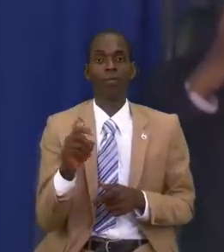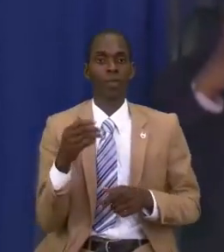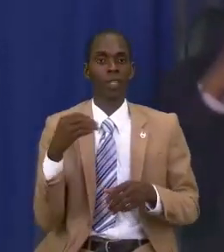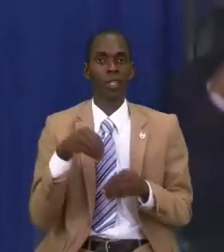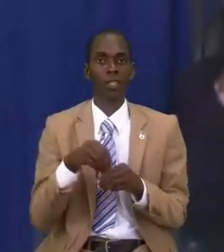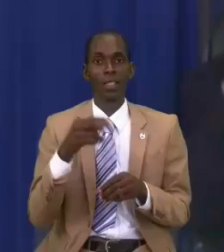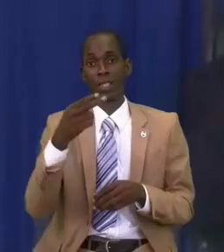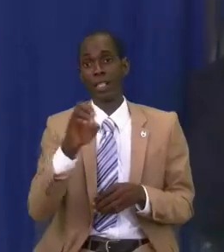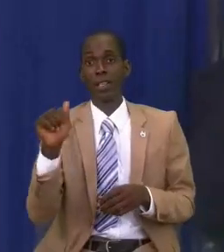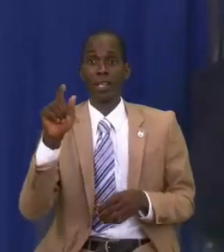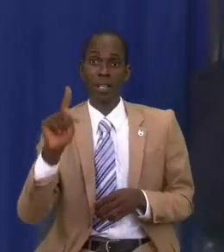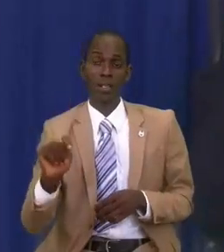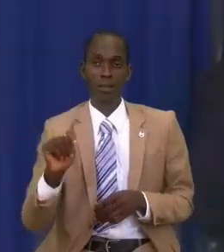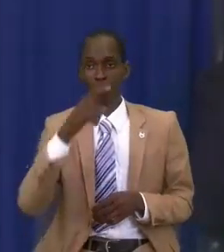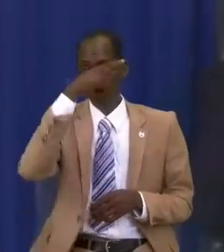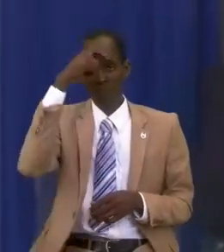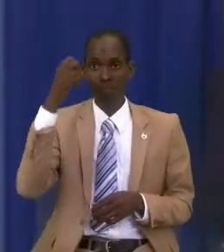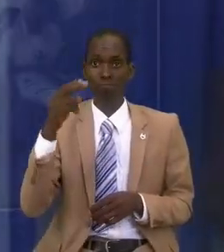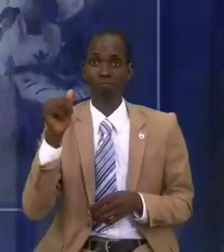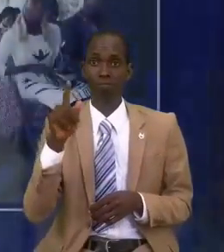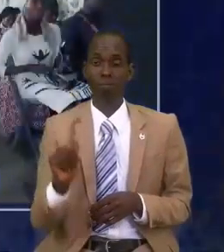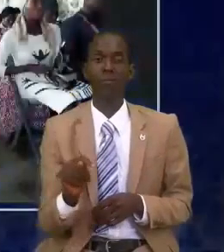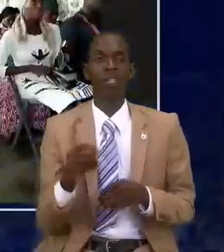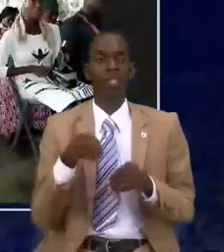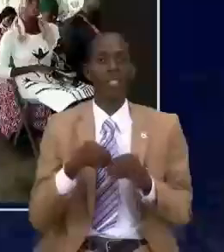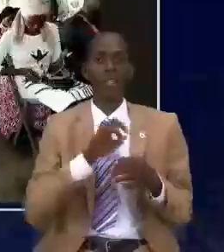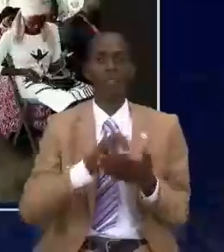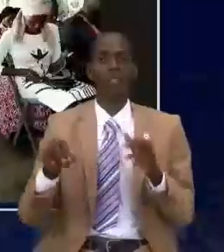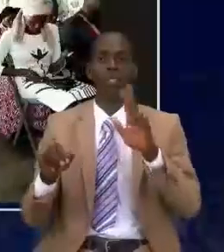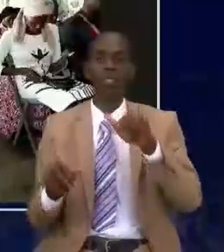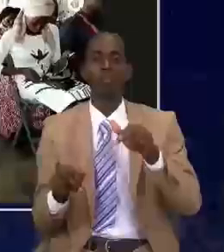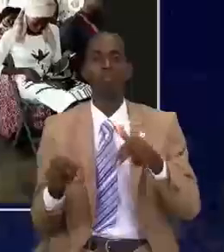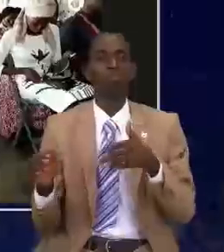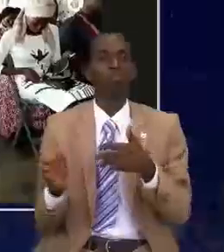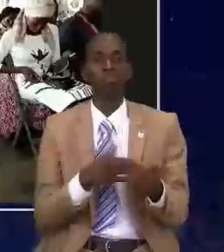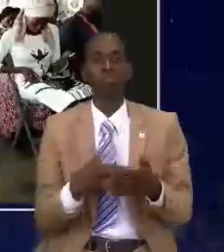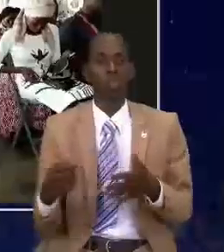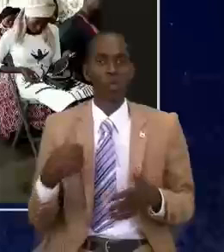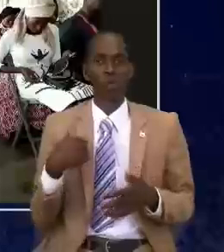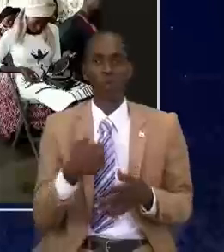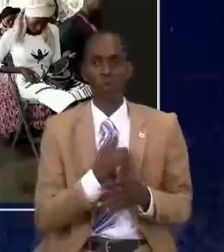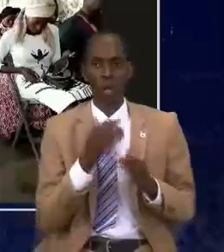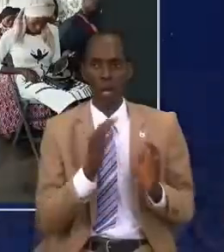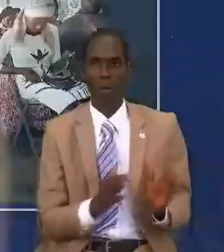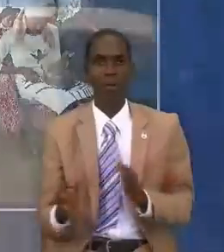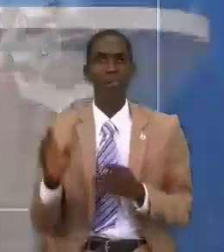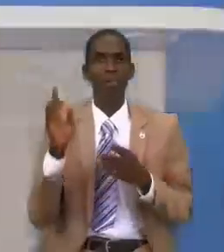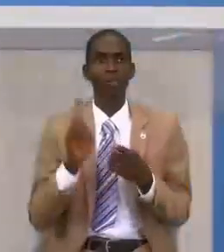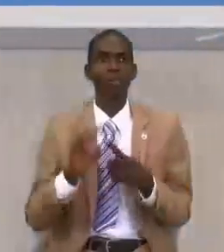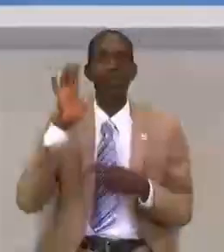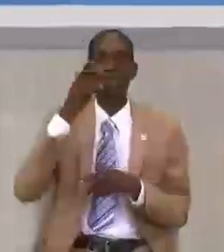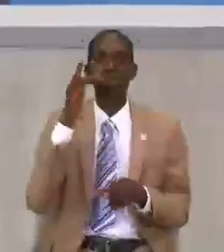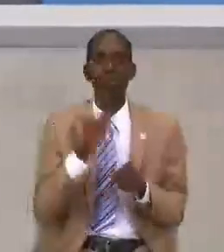his promise, look for new heavens and a new earth. That's what we read in Isaiah. It